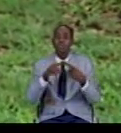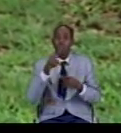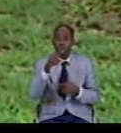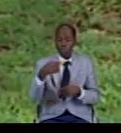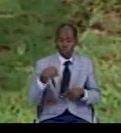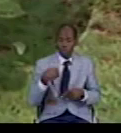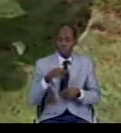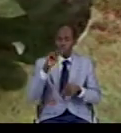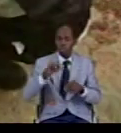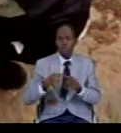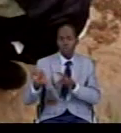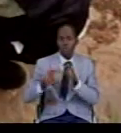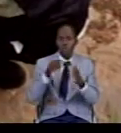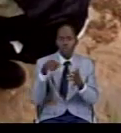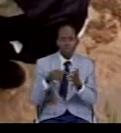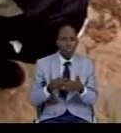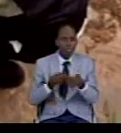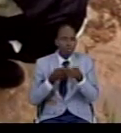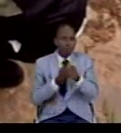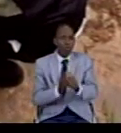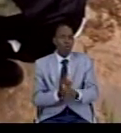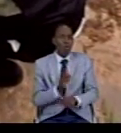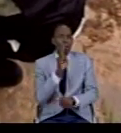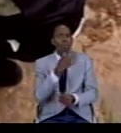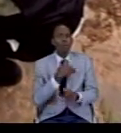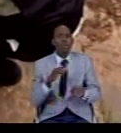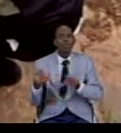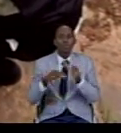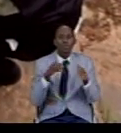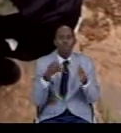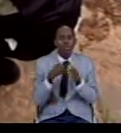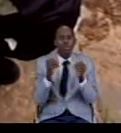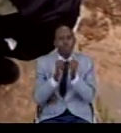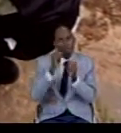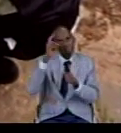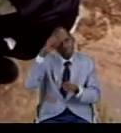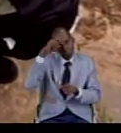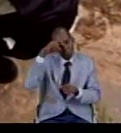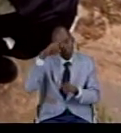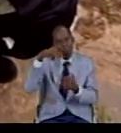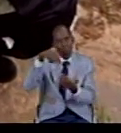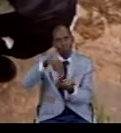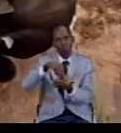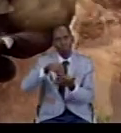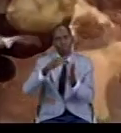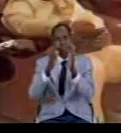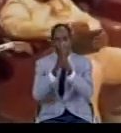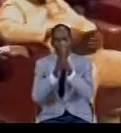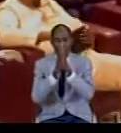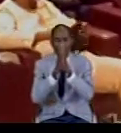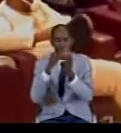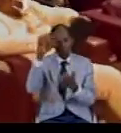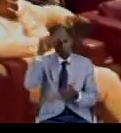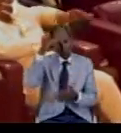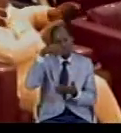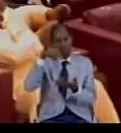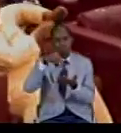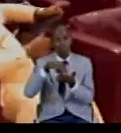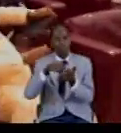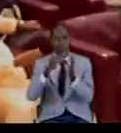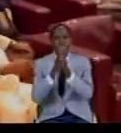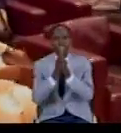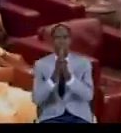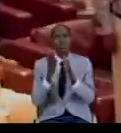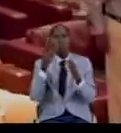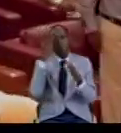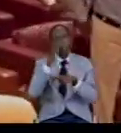this follow-up, and we need to do it intelligently. Let's rise up and talk to the Lord in prayer. Why don't you talk to the Lord and